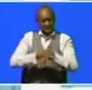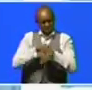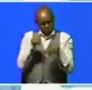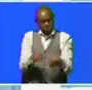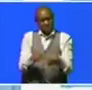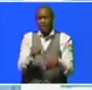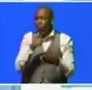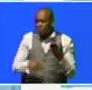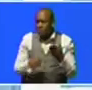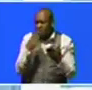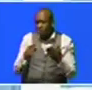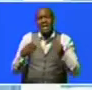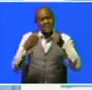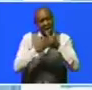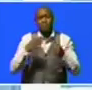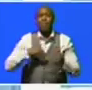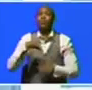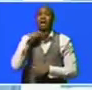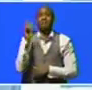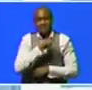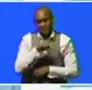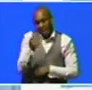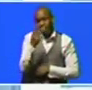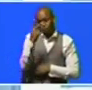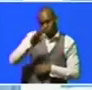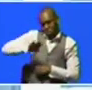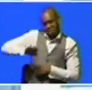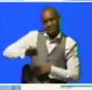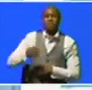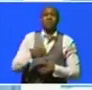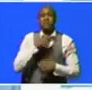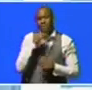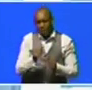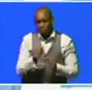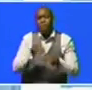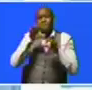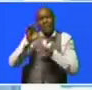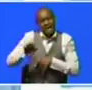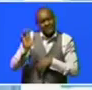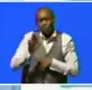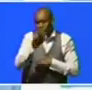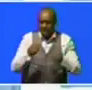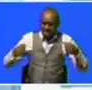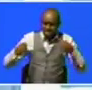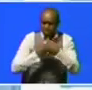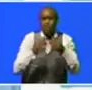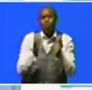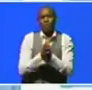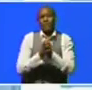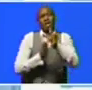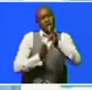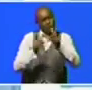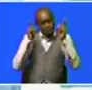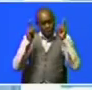tonight say 9 people have died while 2 others were injured after a matatu they were travelling in collided with an oncoming